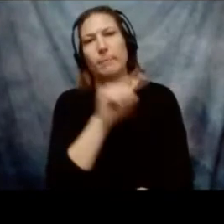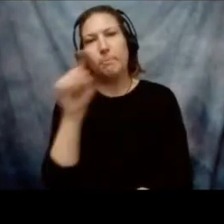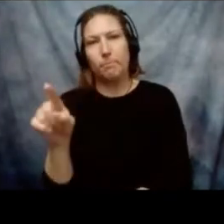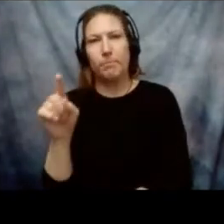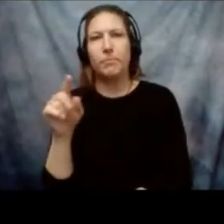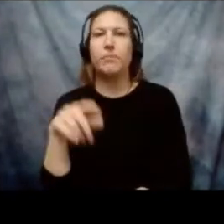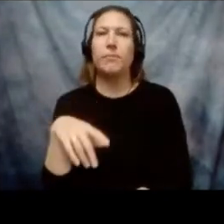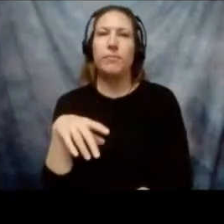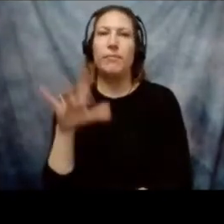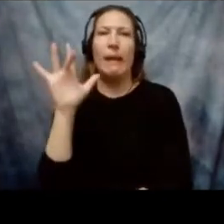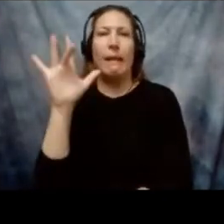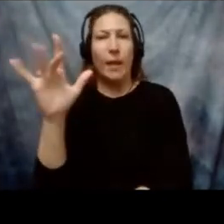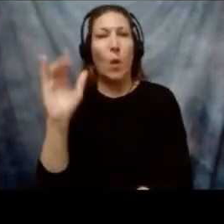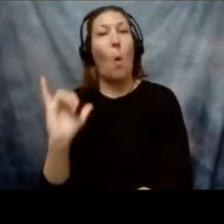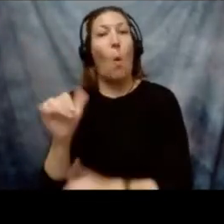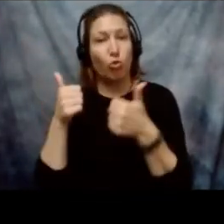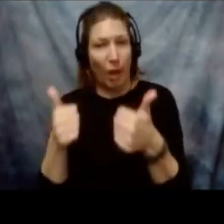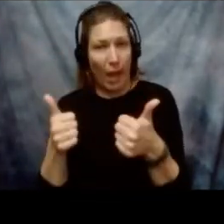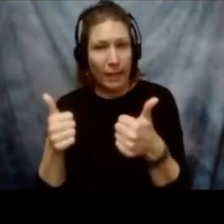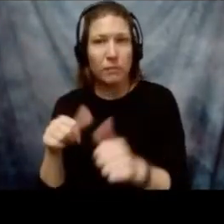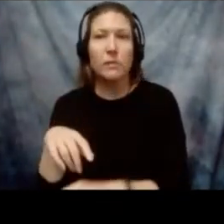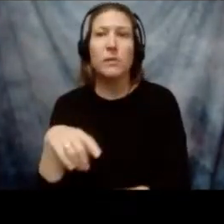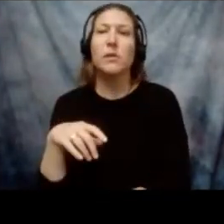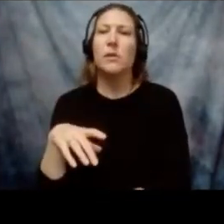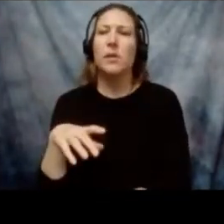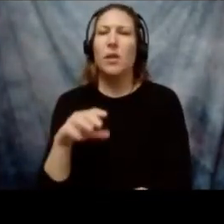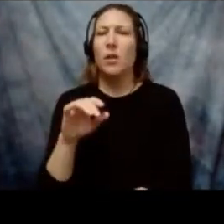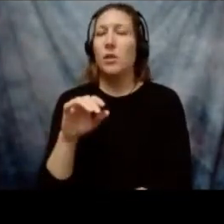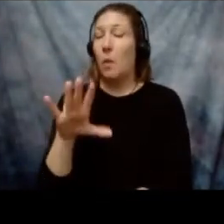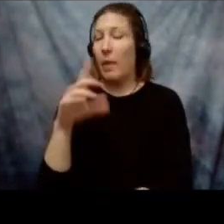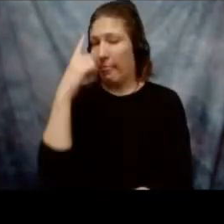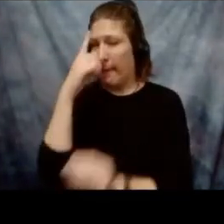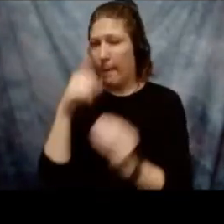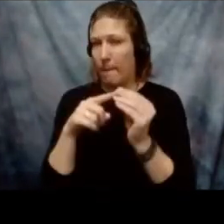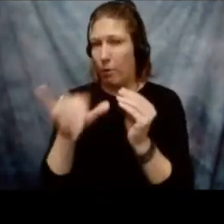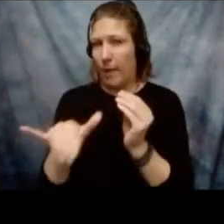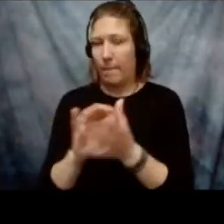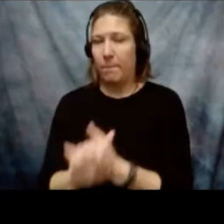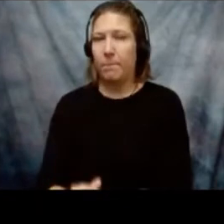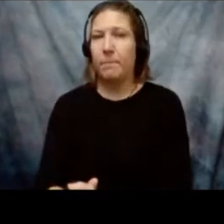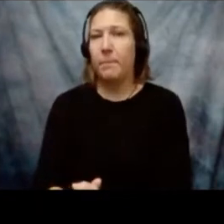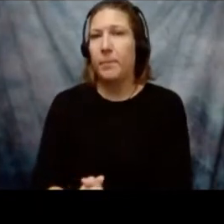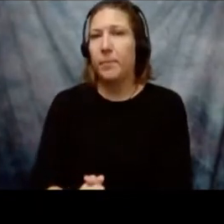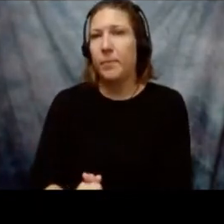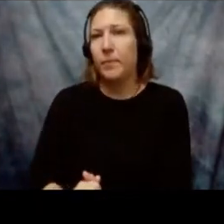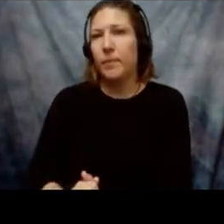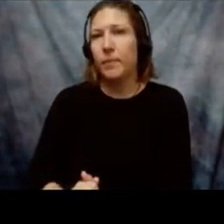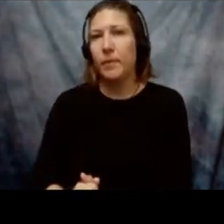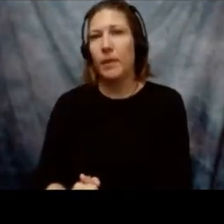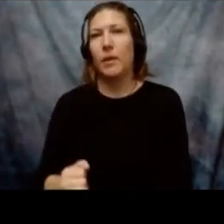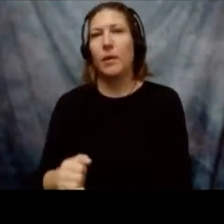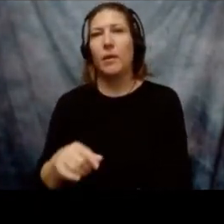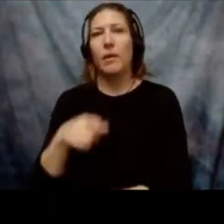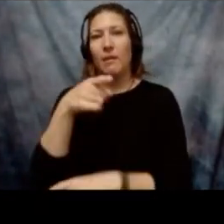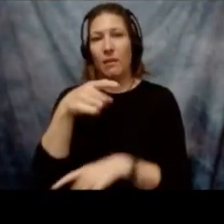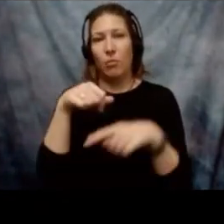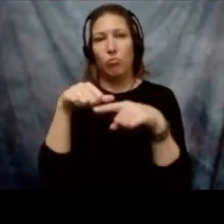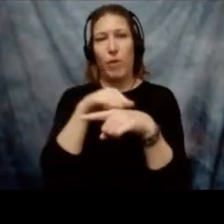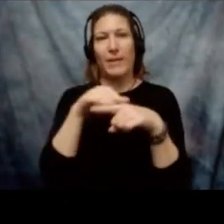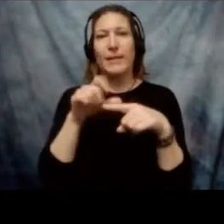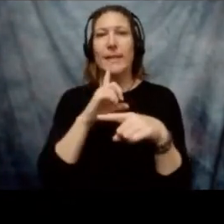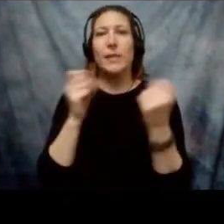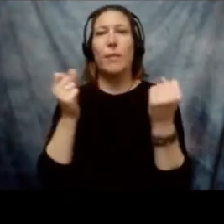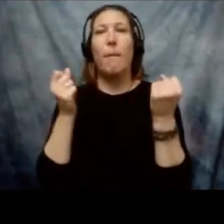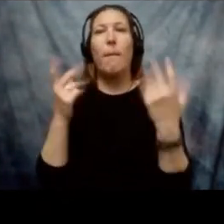If you think about it, a practice like this is basically a multiple choice question. So let me